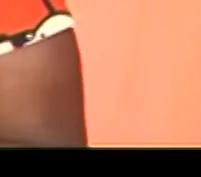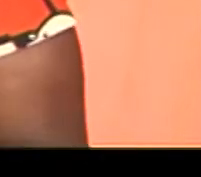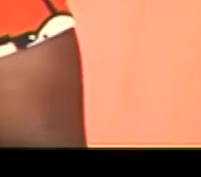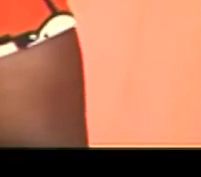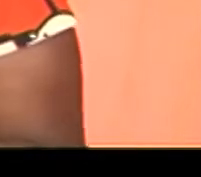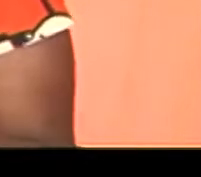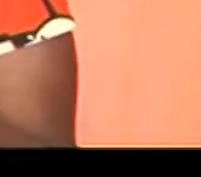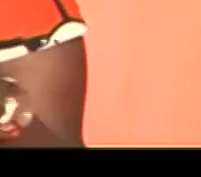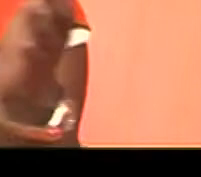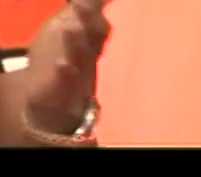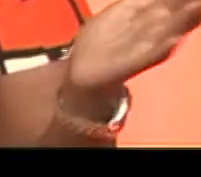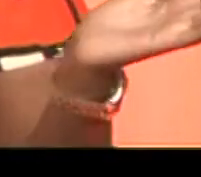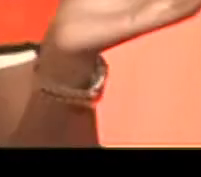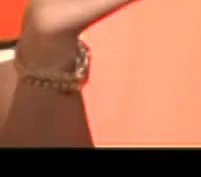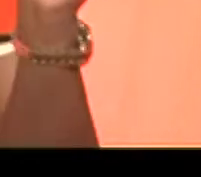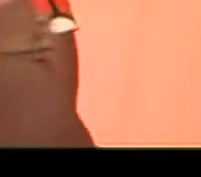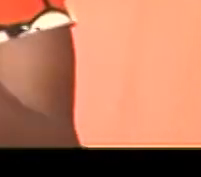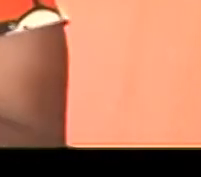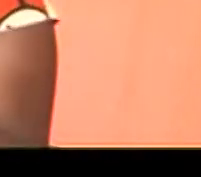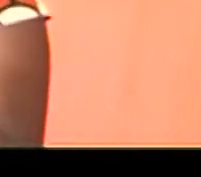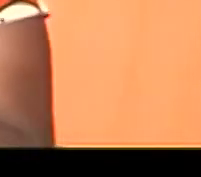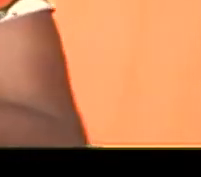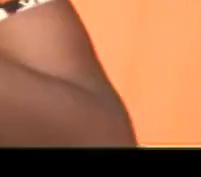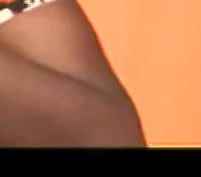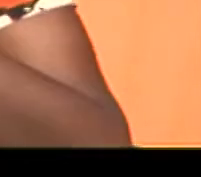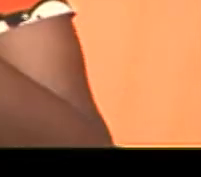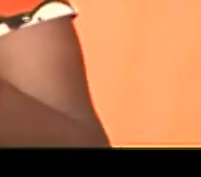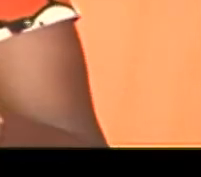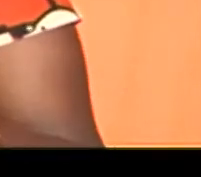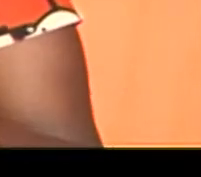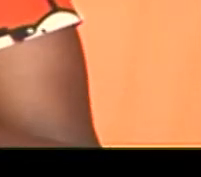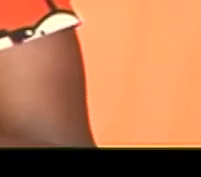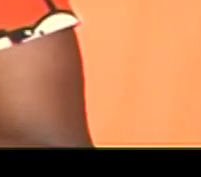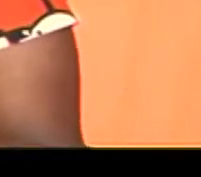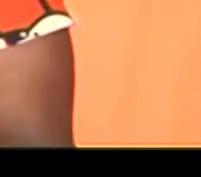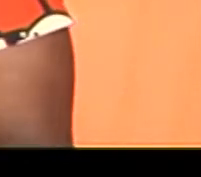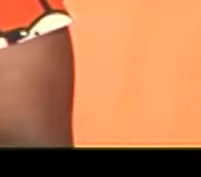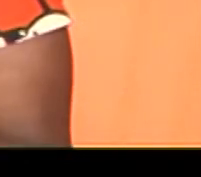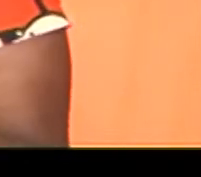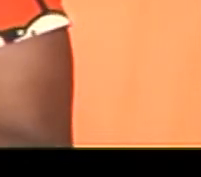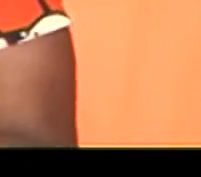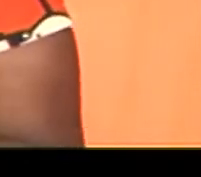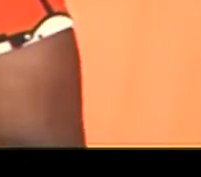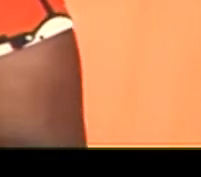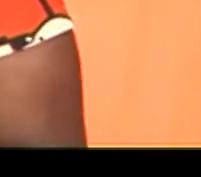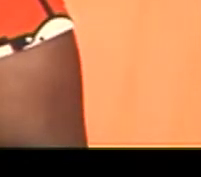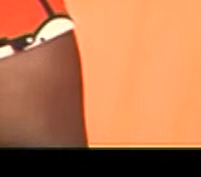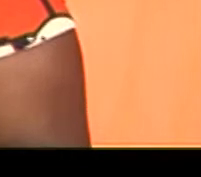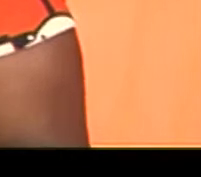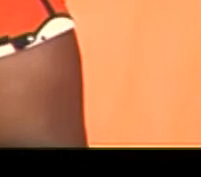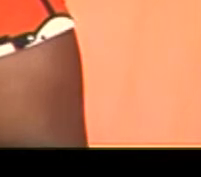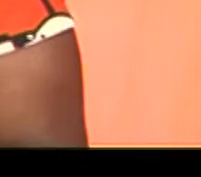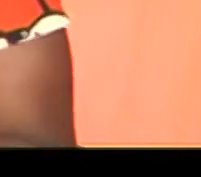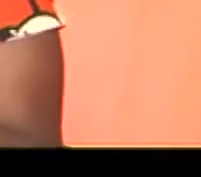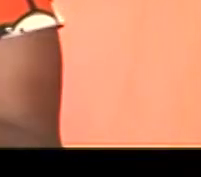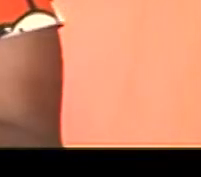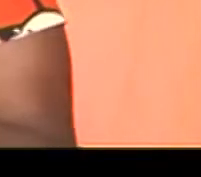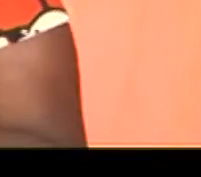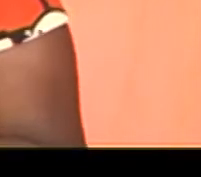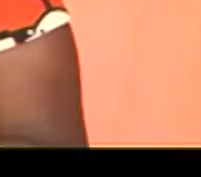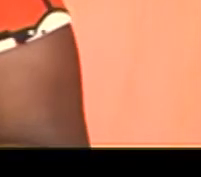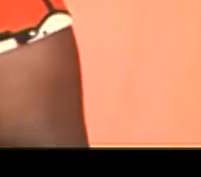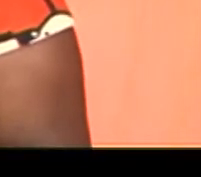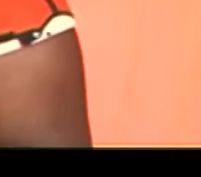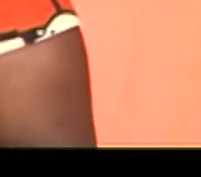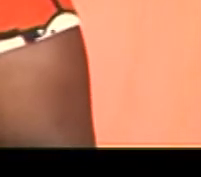that he is always with you in your waking up, in your doing your activities, and even when you go down to lay down to sleep, that he is still Emmanuel, and he will